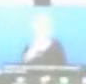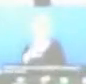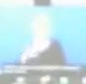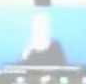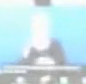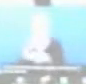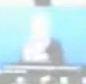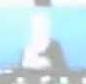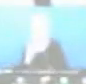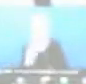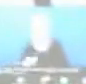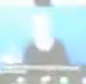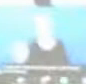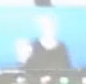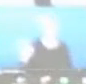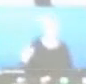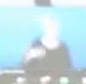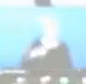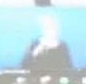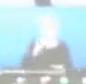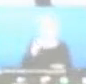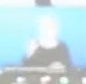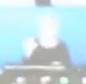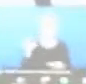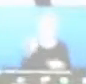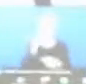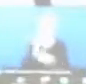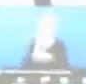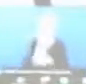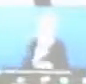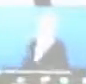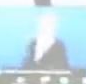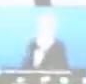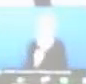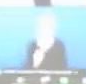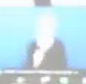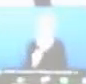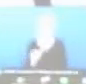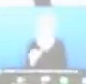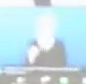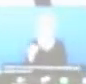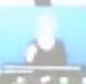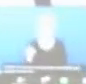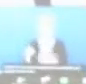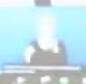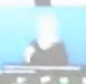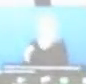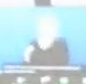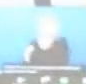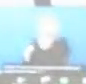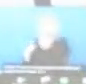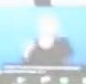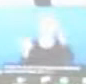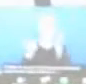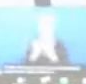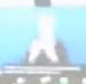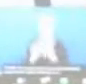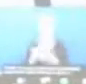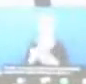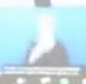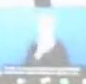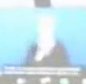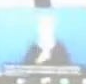Hey, Léuli, I'm not sure if I heard you correctly, but could you expand on the notion of how queer settlers have a